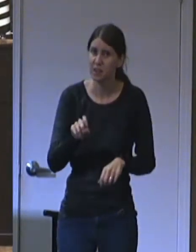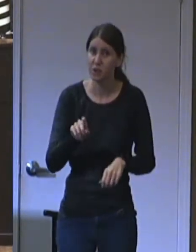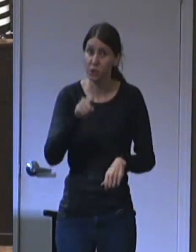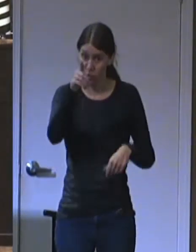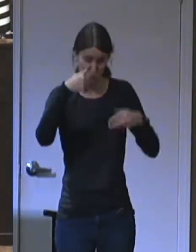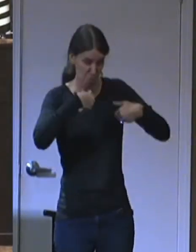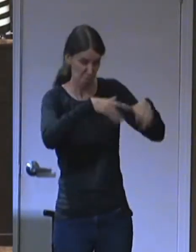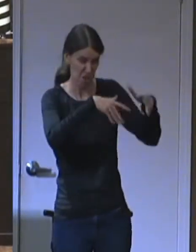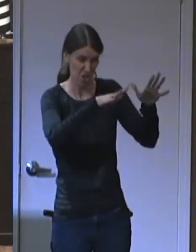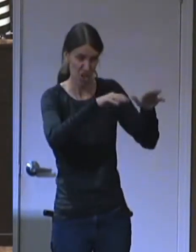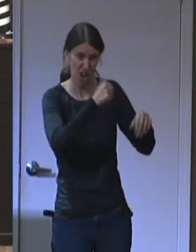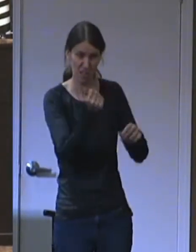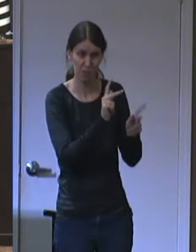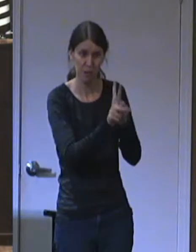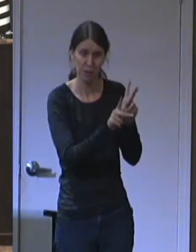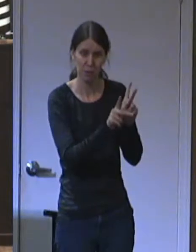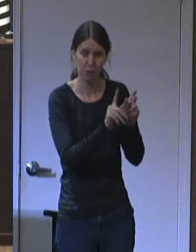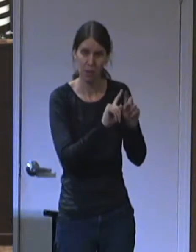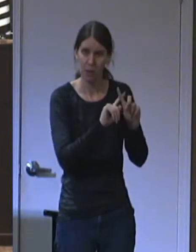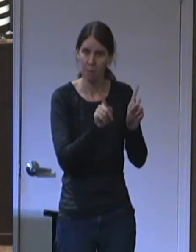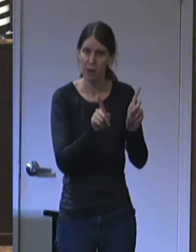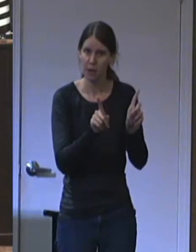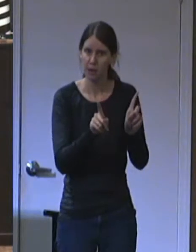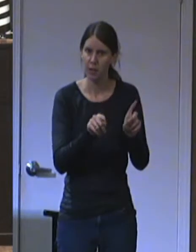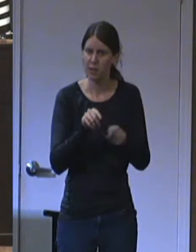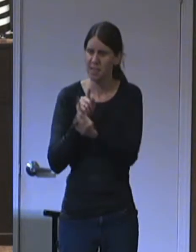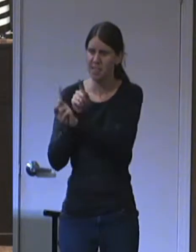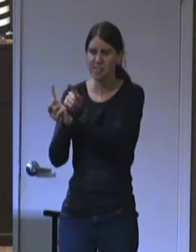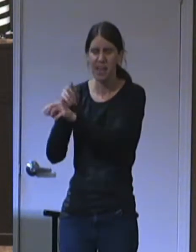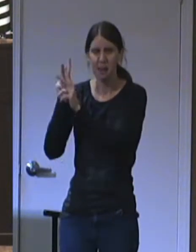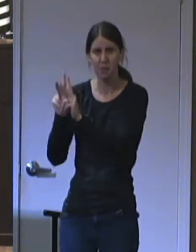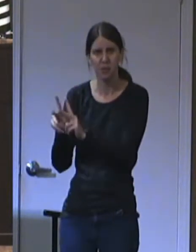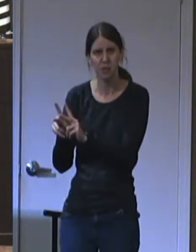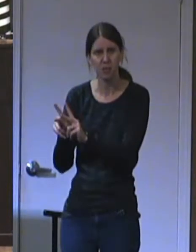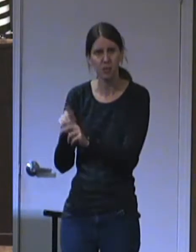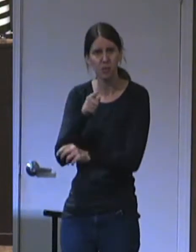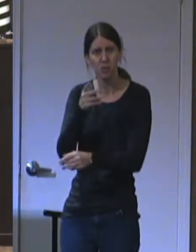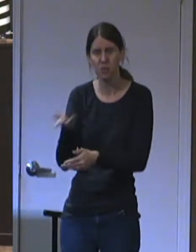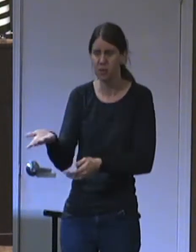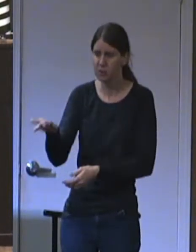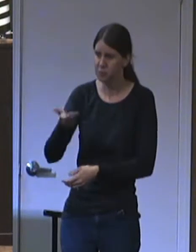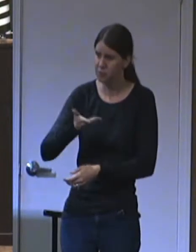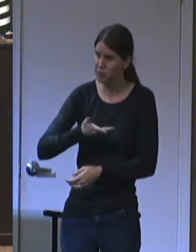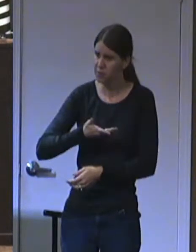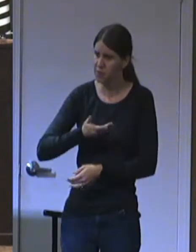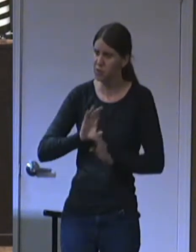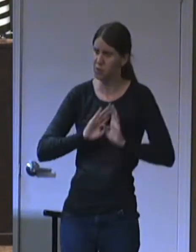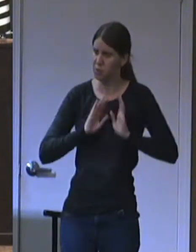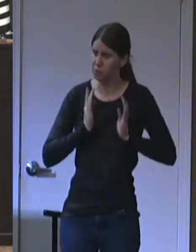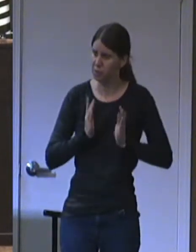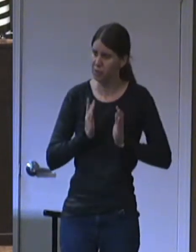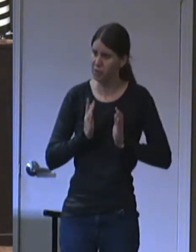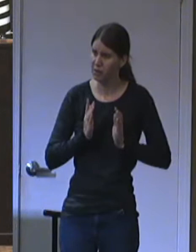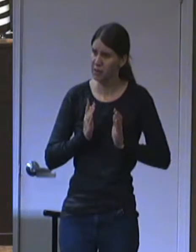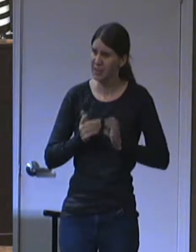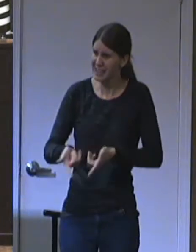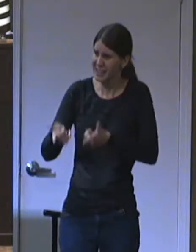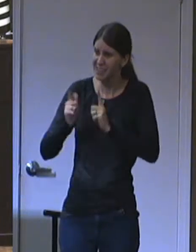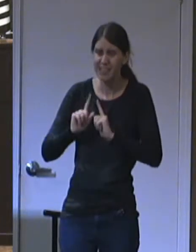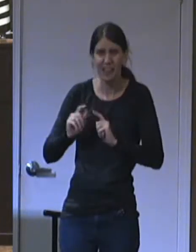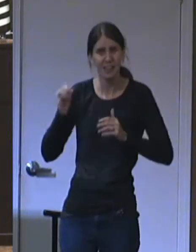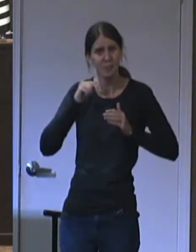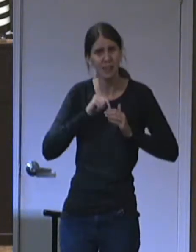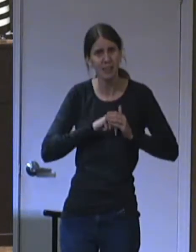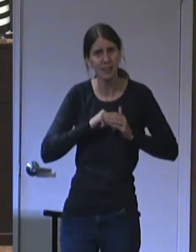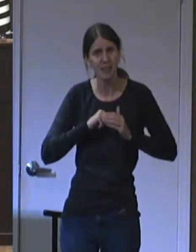away that allowed you to open up your life and let them